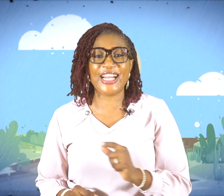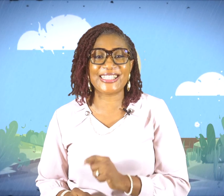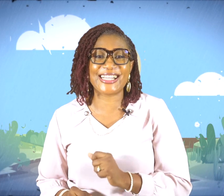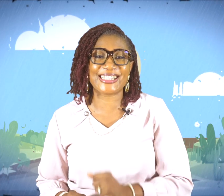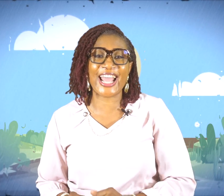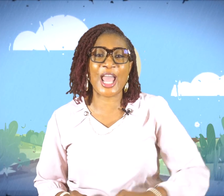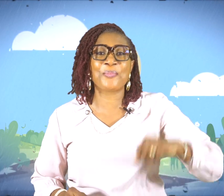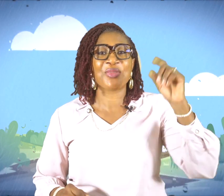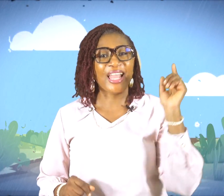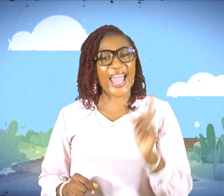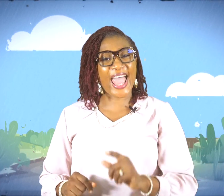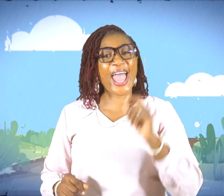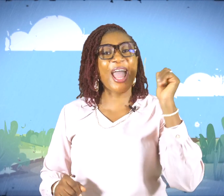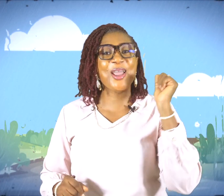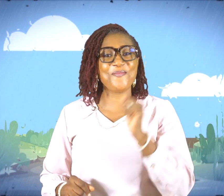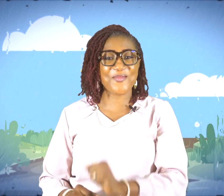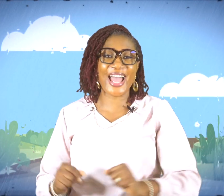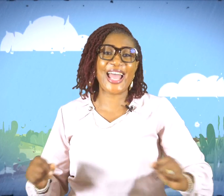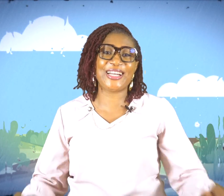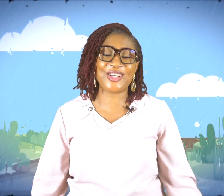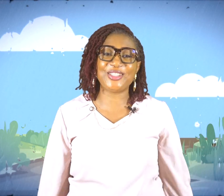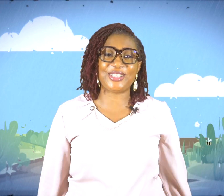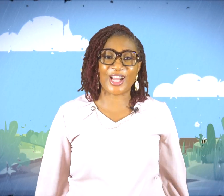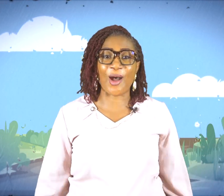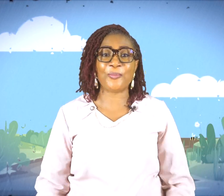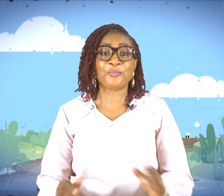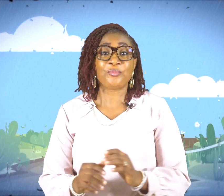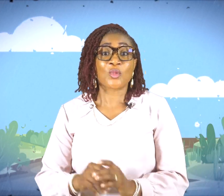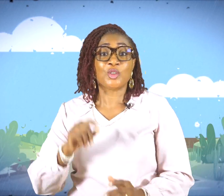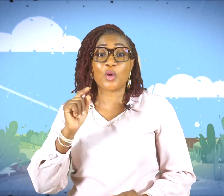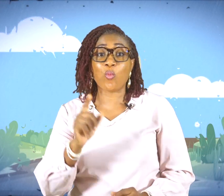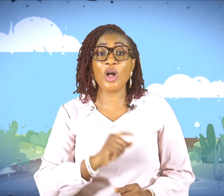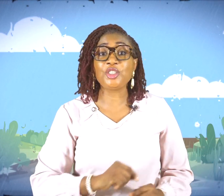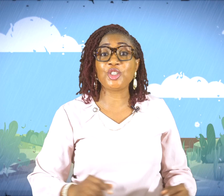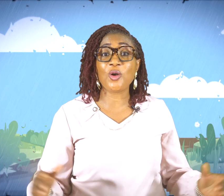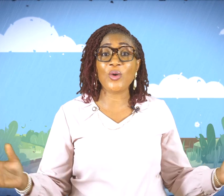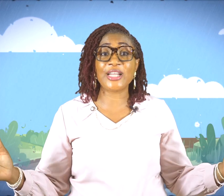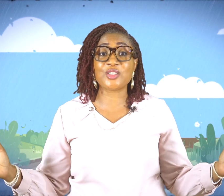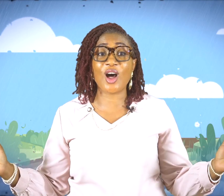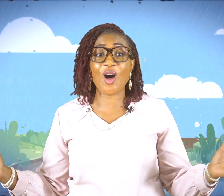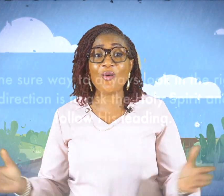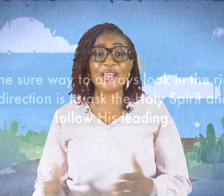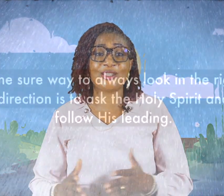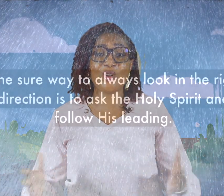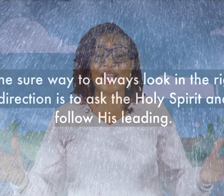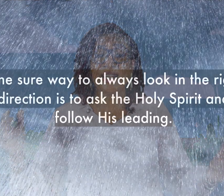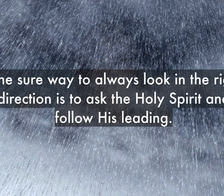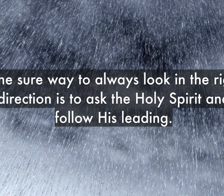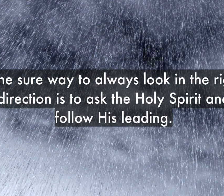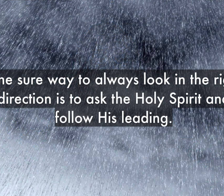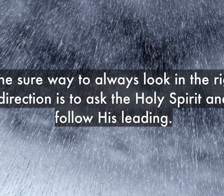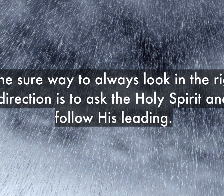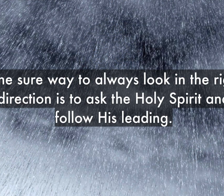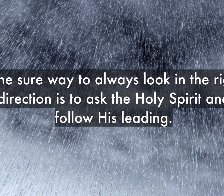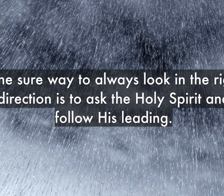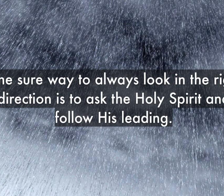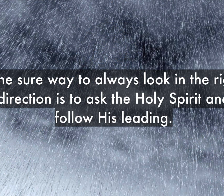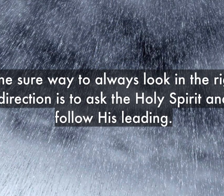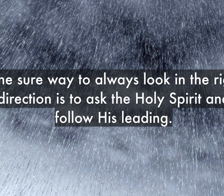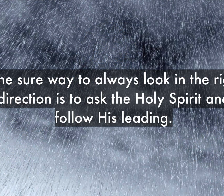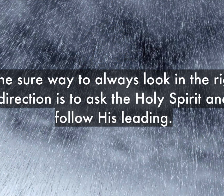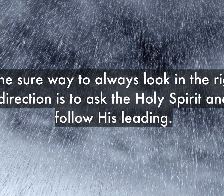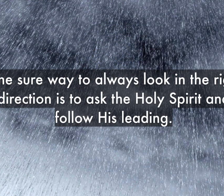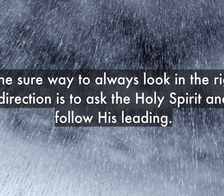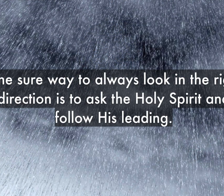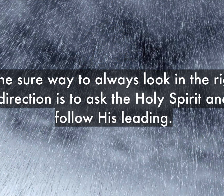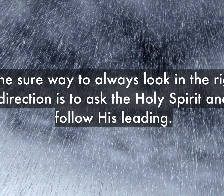in Jesus' name. Amen. Good job. So one sure way to always look in the right direction is